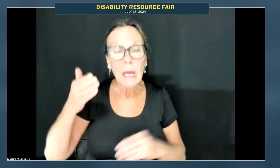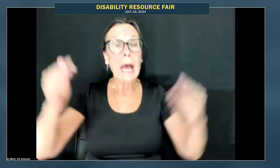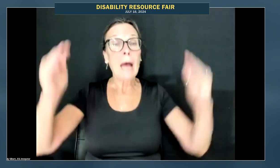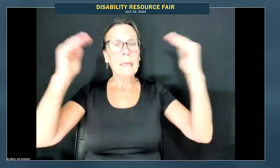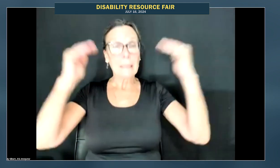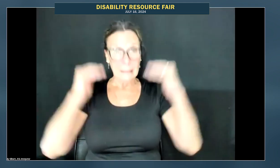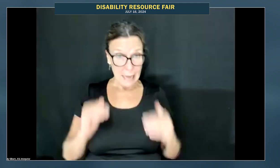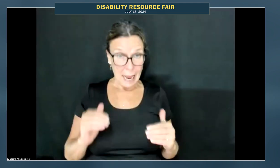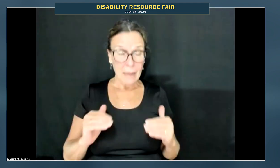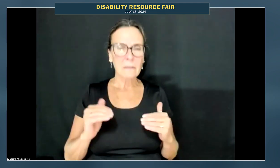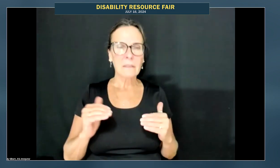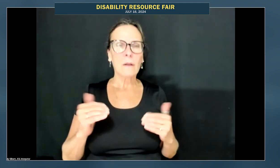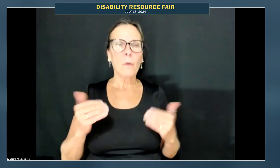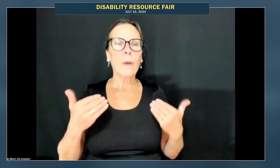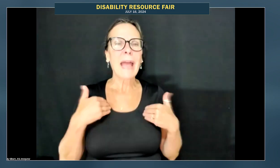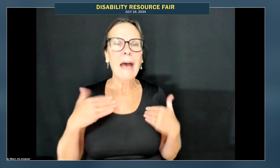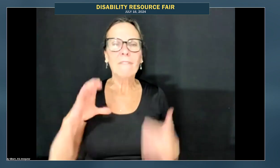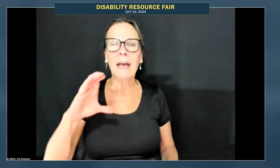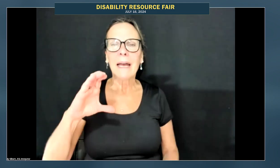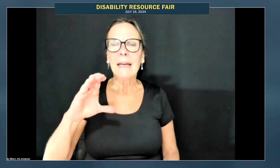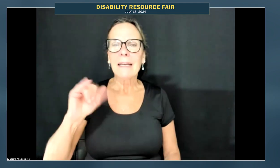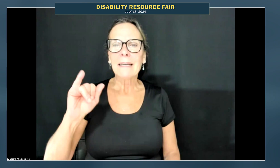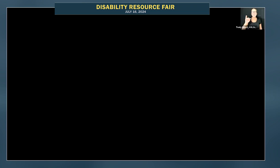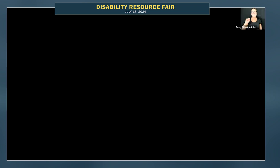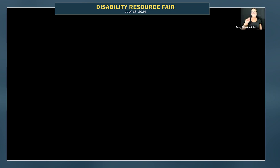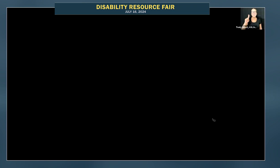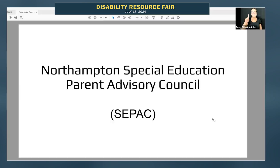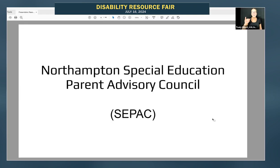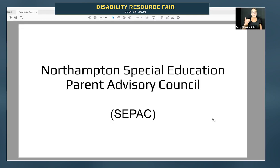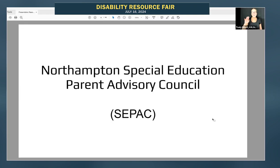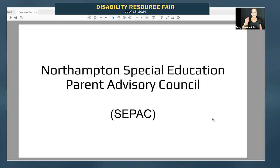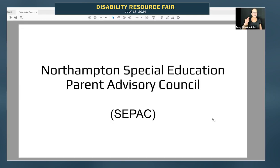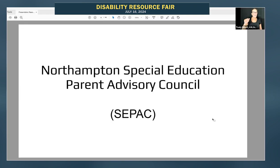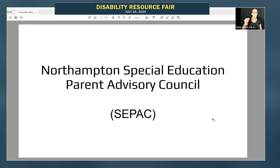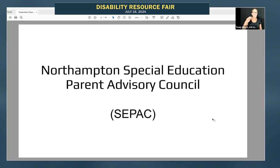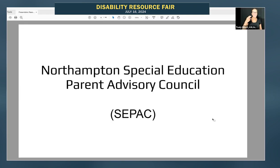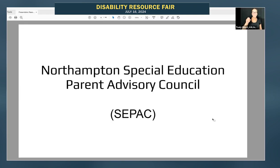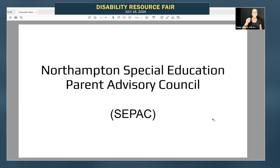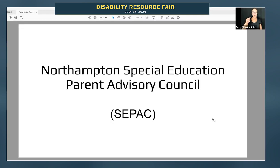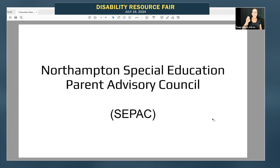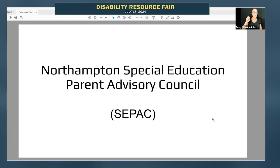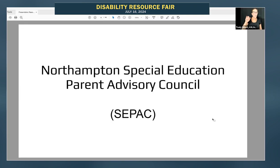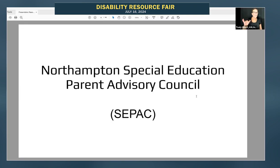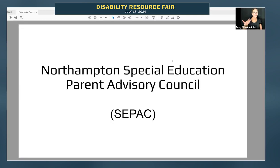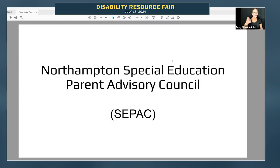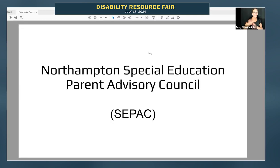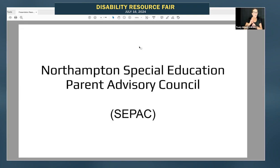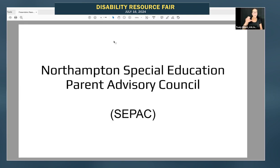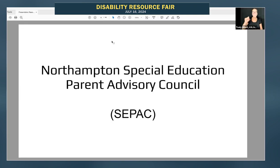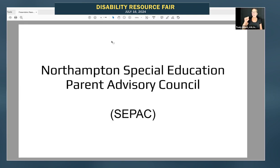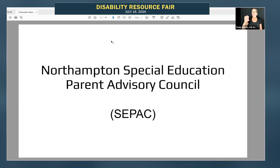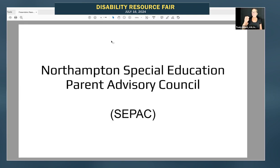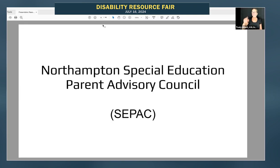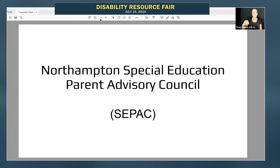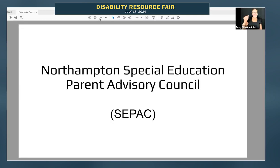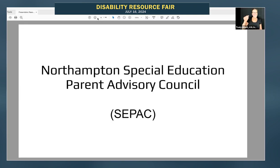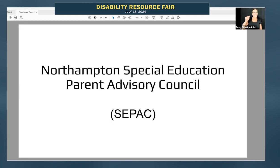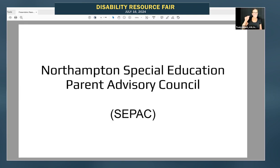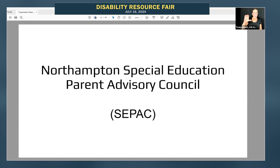next we have Cindy Mahoney from CPAC, Special Education Parent Advisory Council. Welcome,